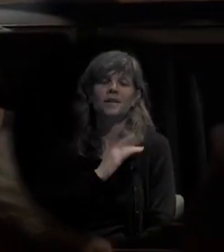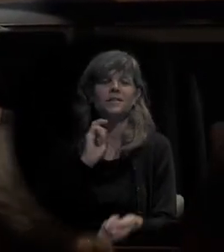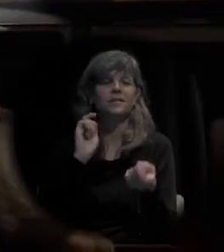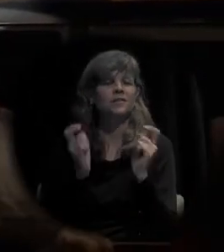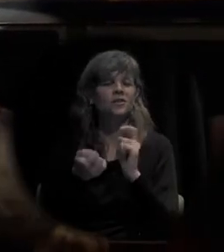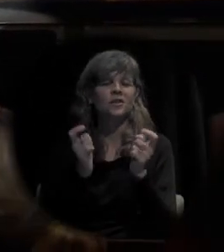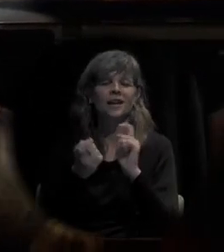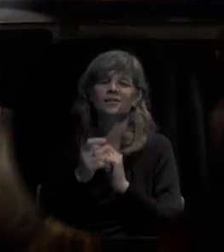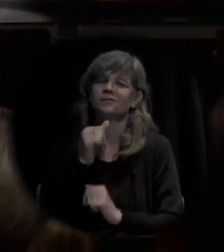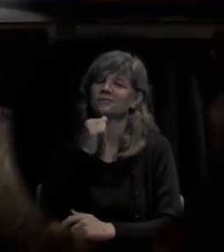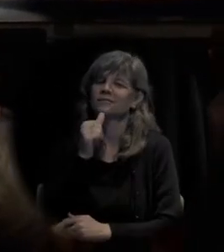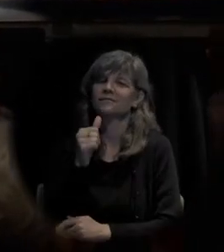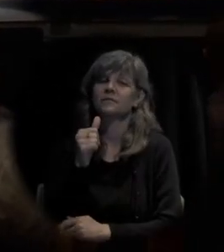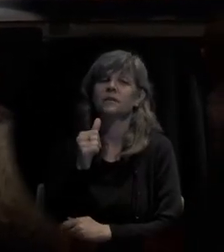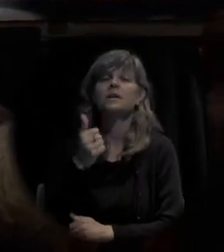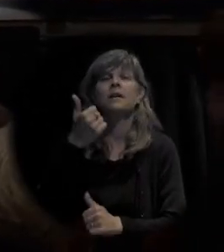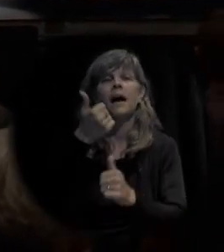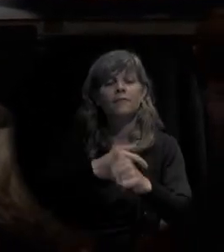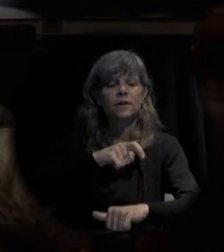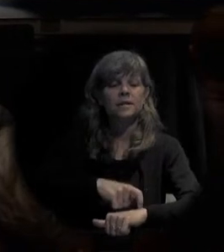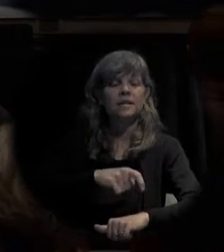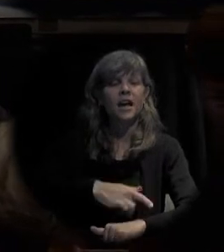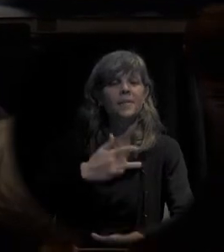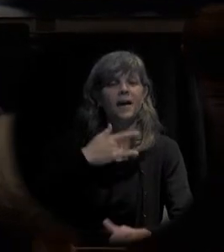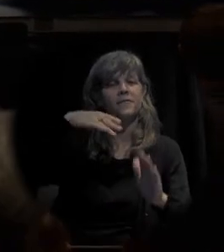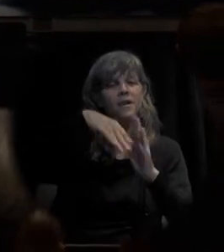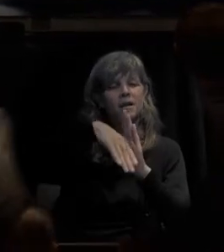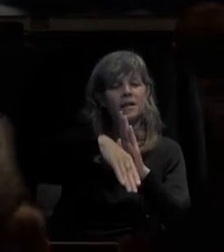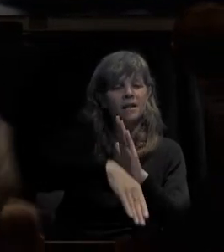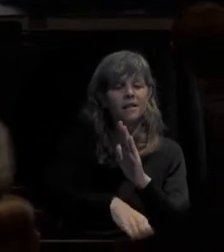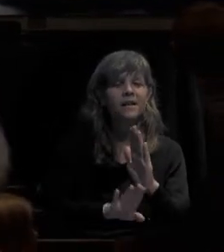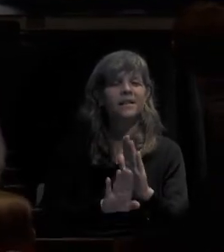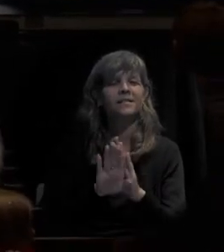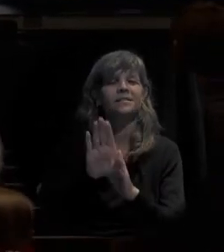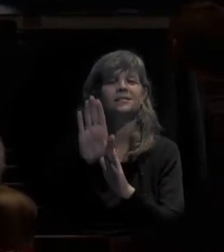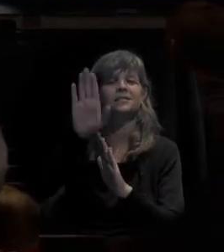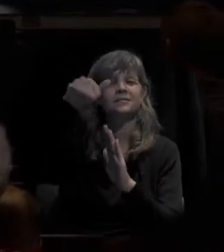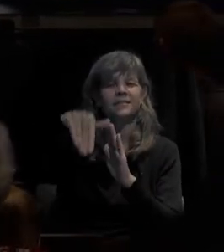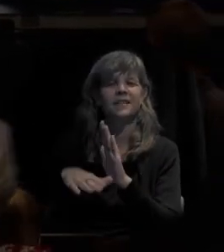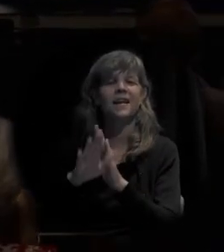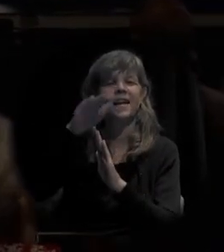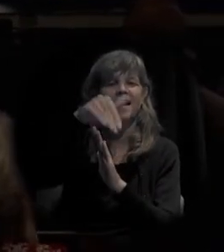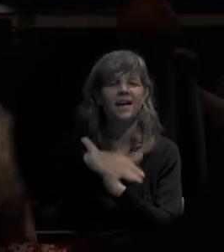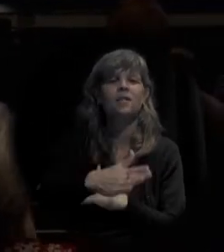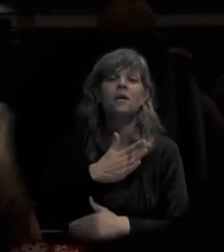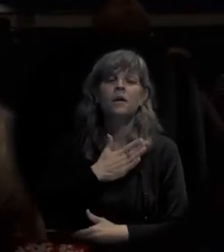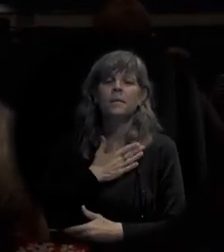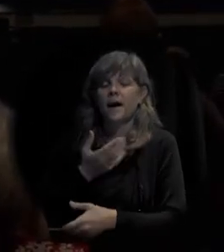High and stormy gale.